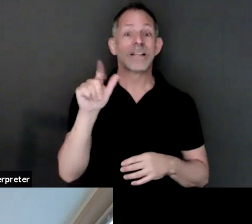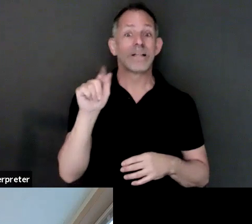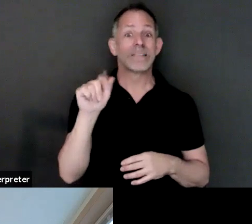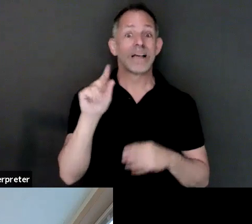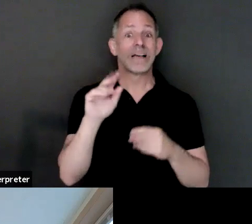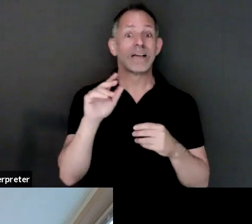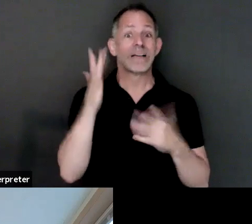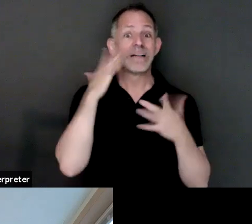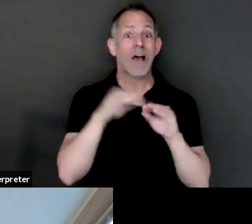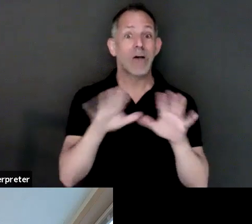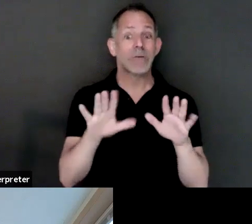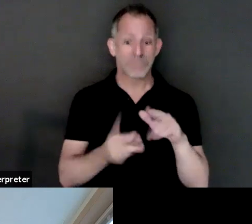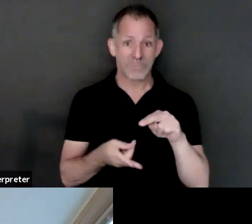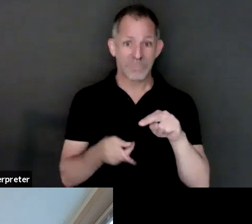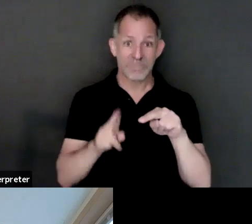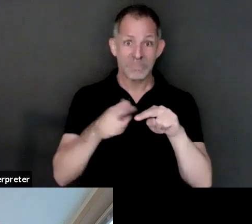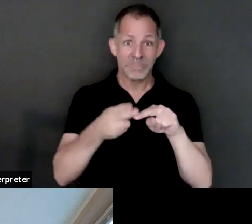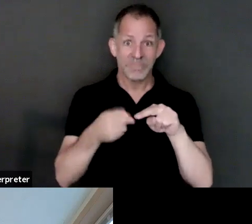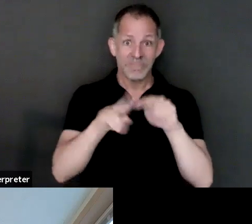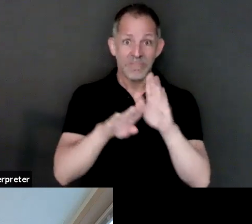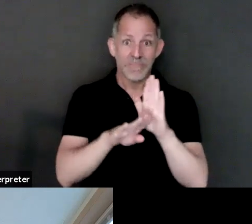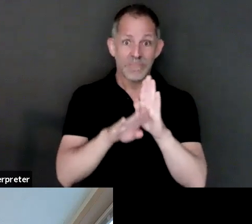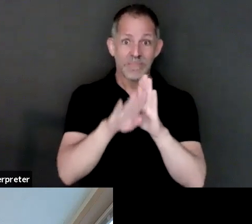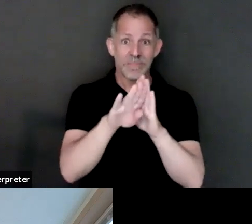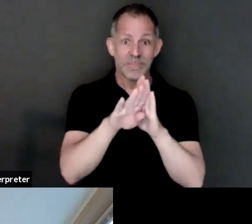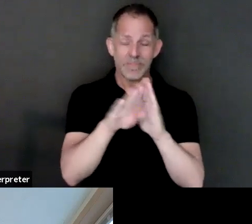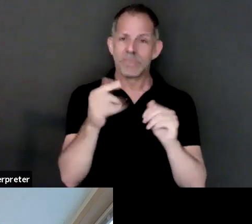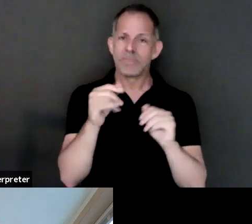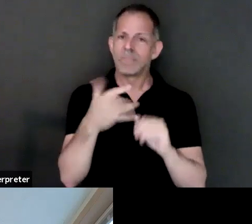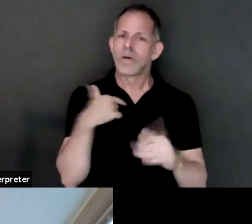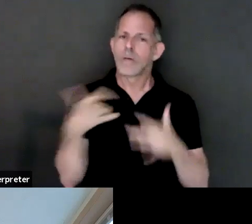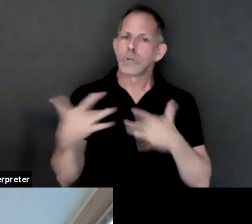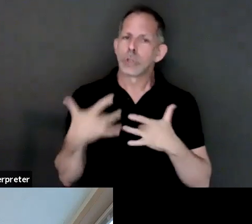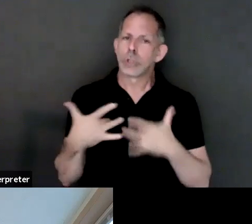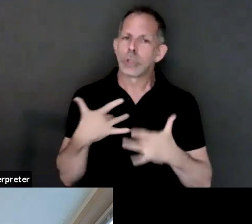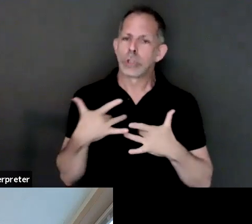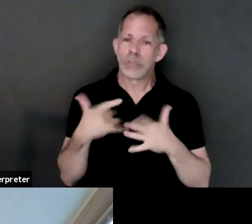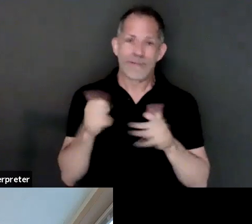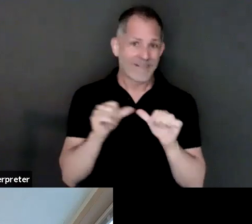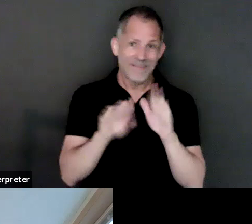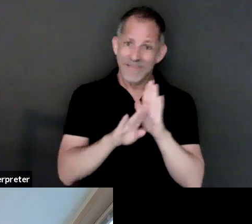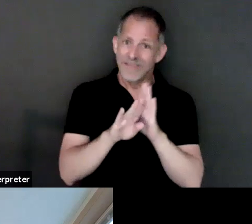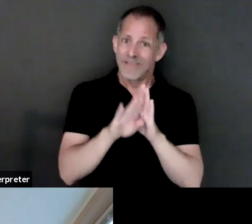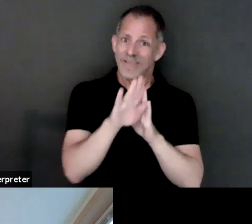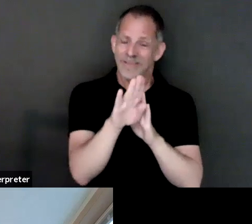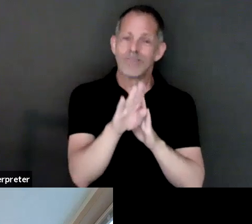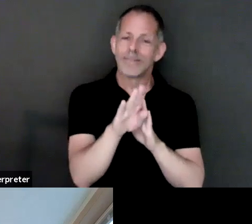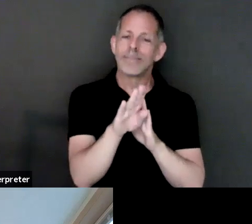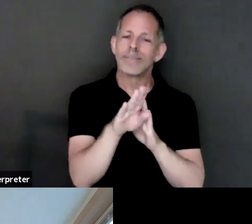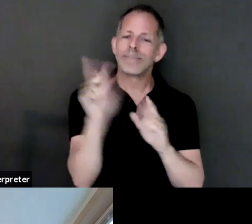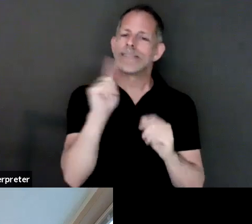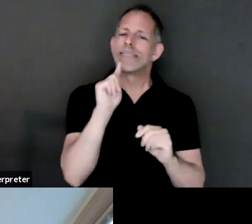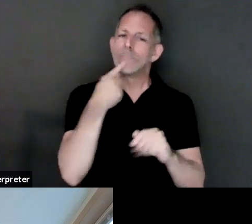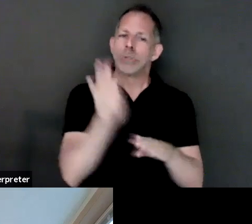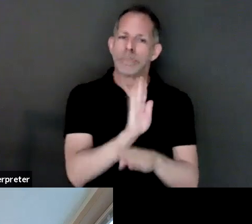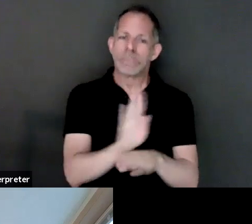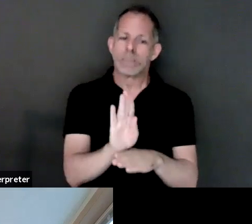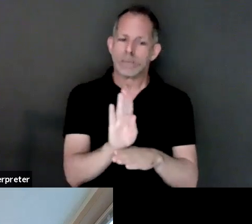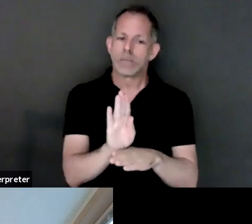yesterday, that I'm aware of. So we'll continue to consult the governor's office about that.